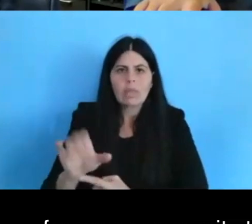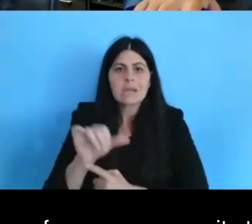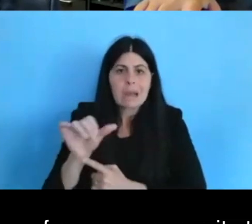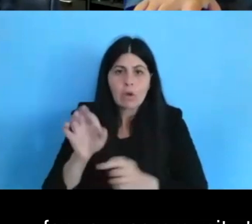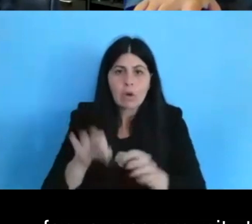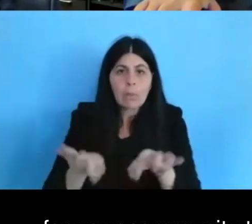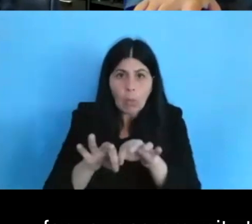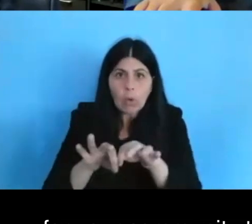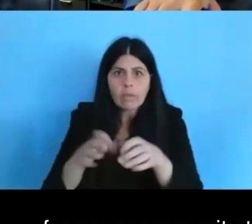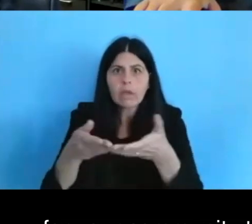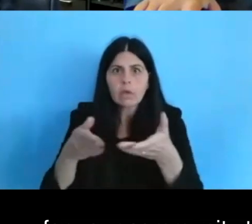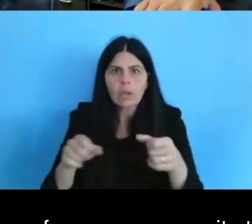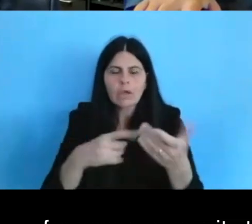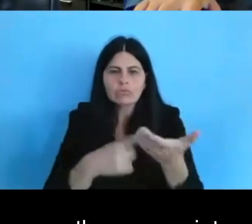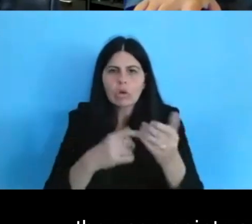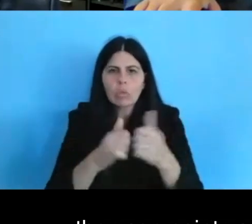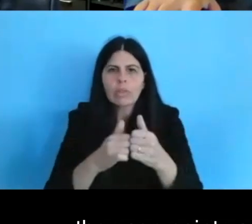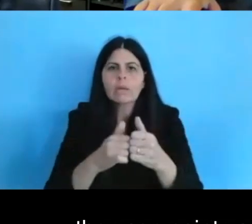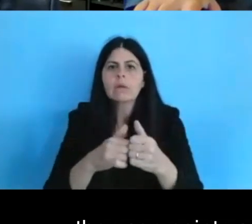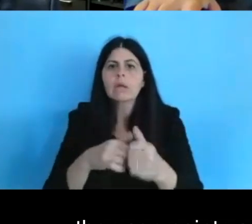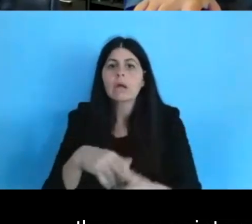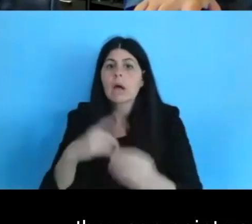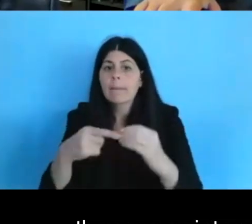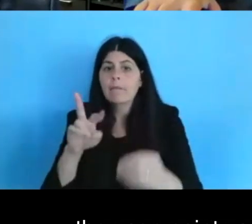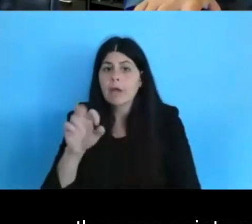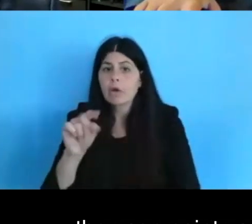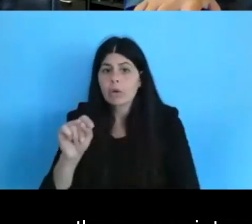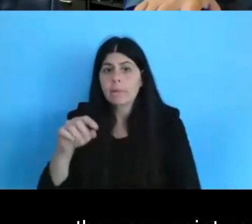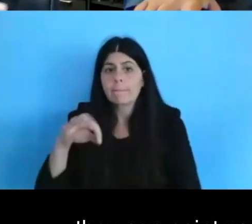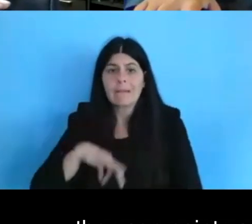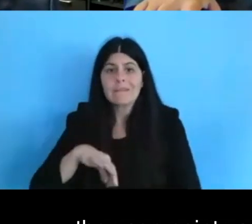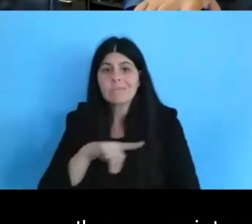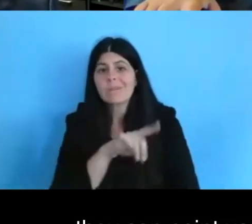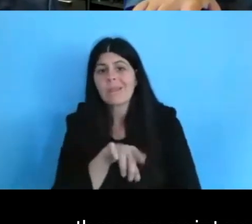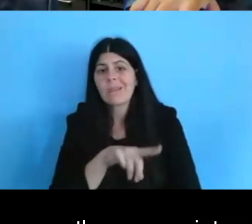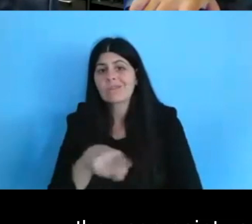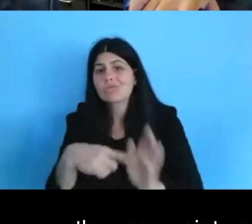talk about veterans and the veteran benefits, but they can point you in the right direction to